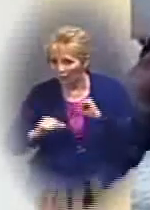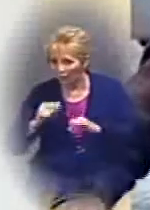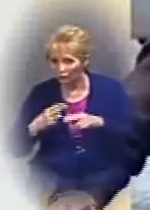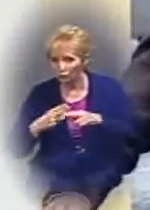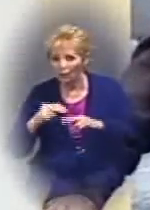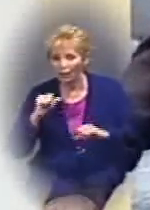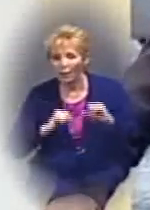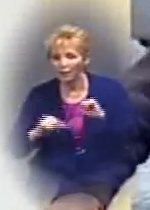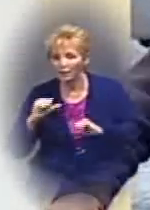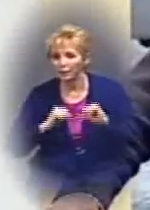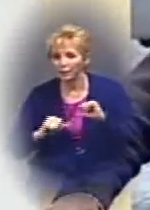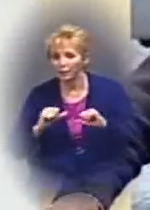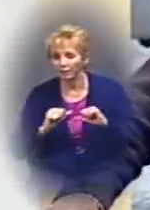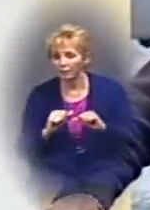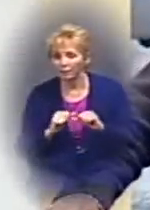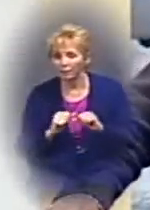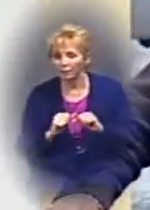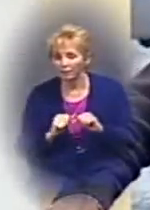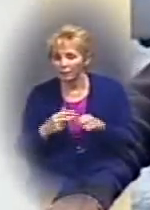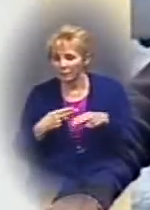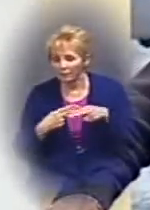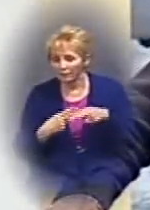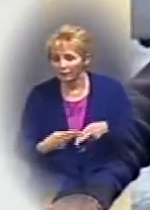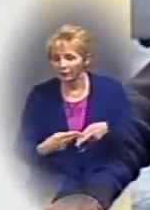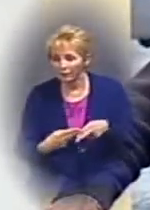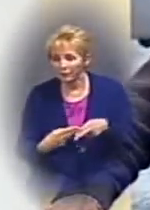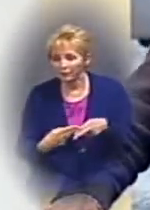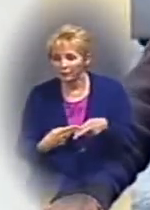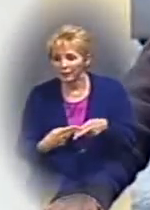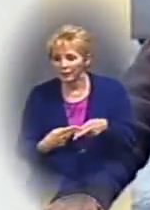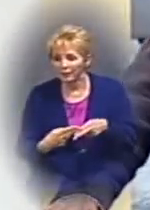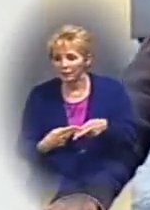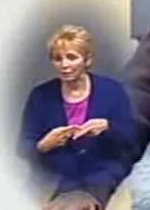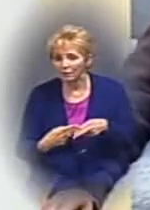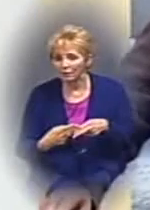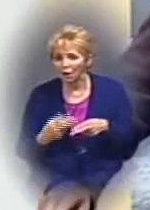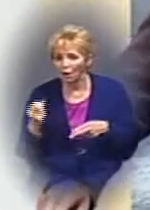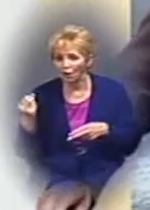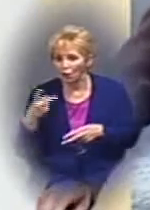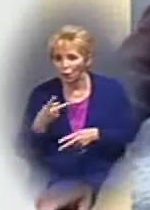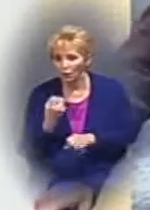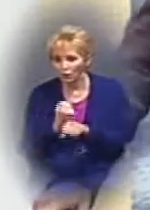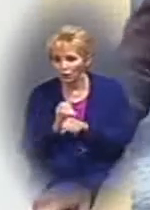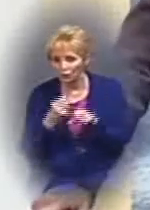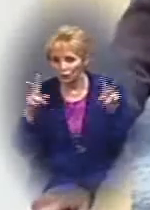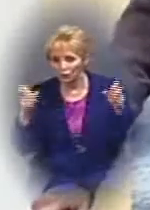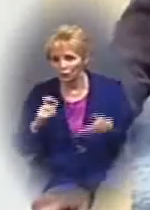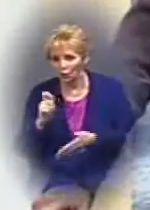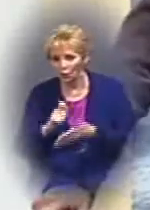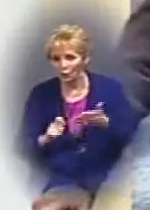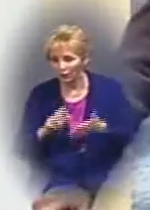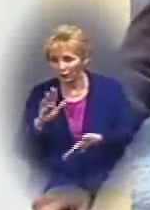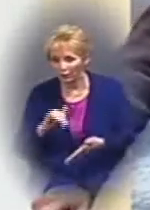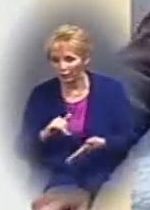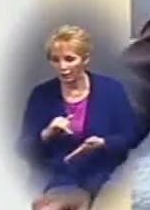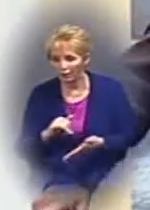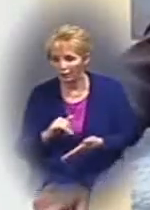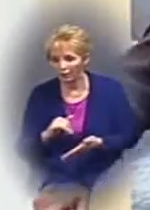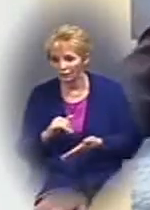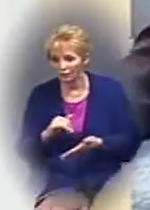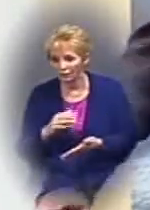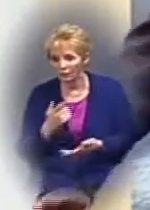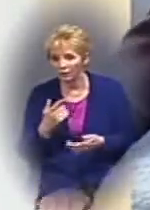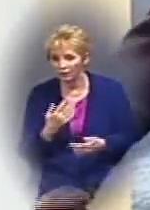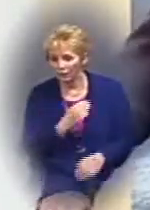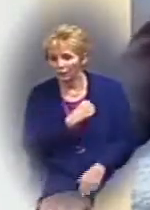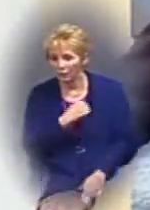play, and it's called Throwing Stones, written by one of the